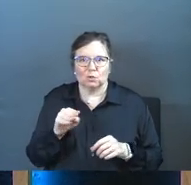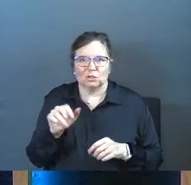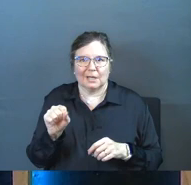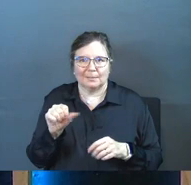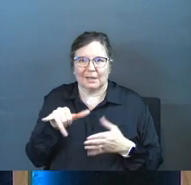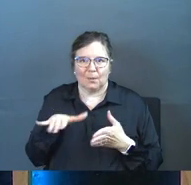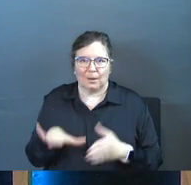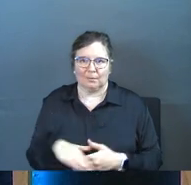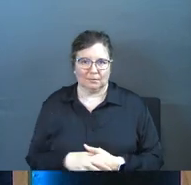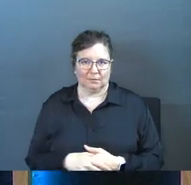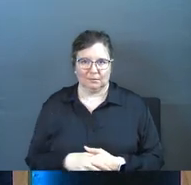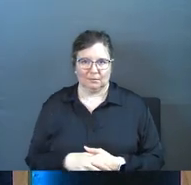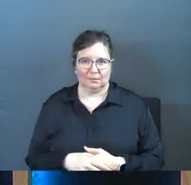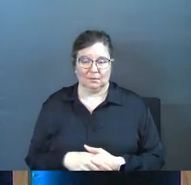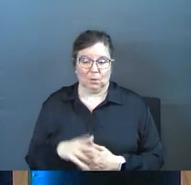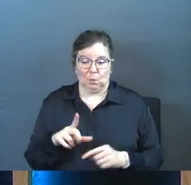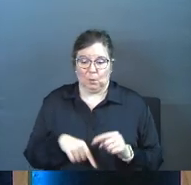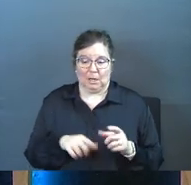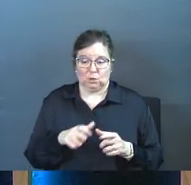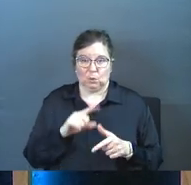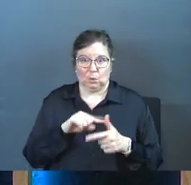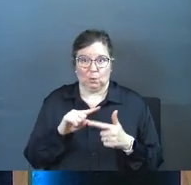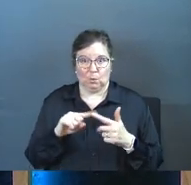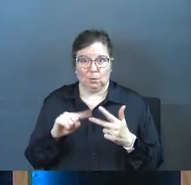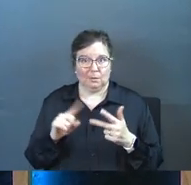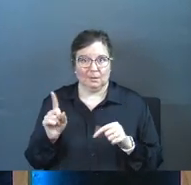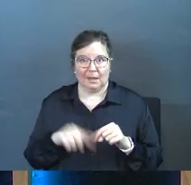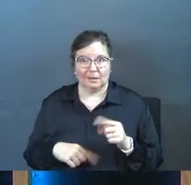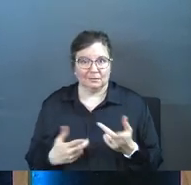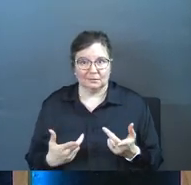James. We can't do those steps.